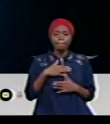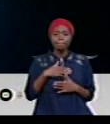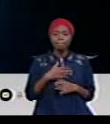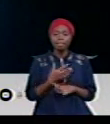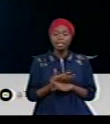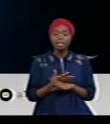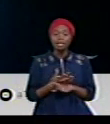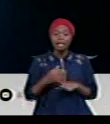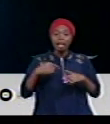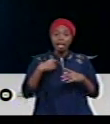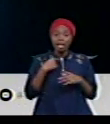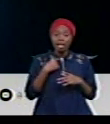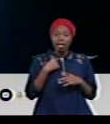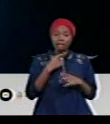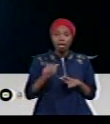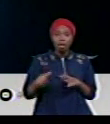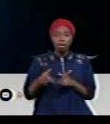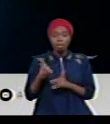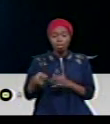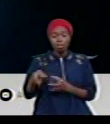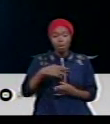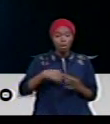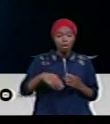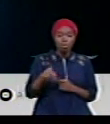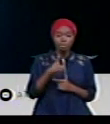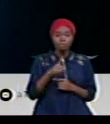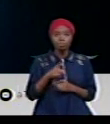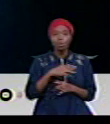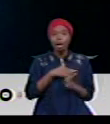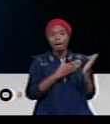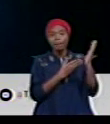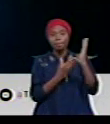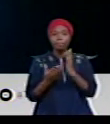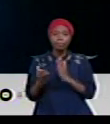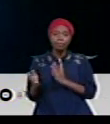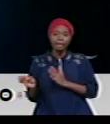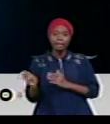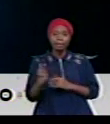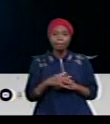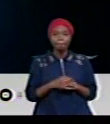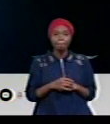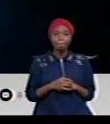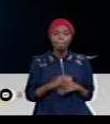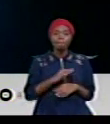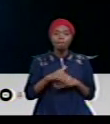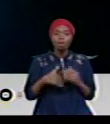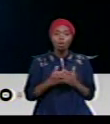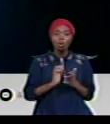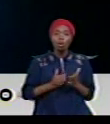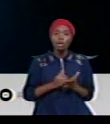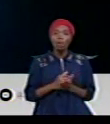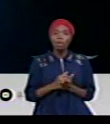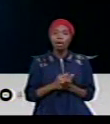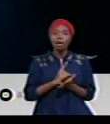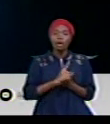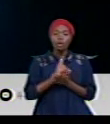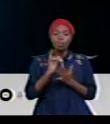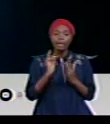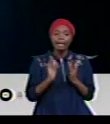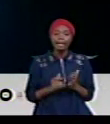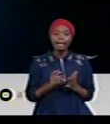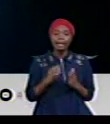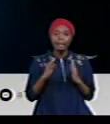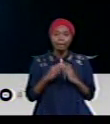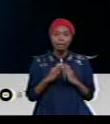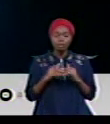other ministers, other people around you, and bring them. all our weekly meetings continue